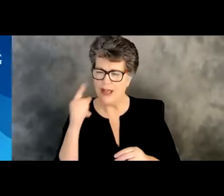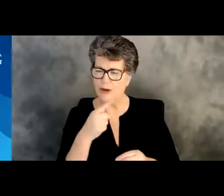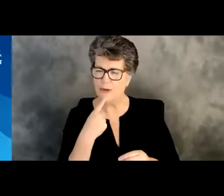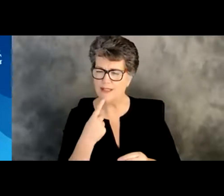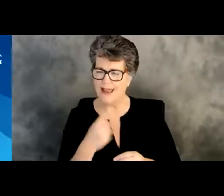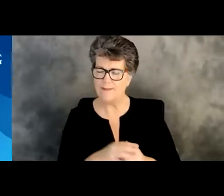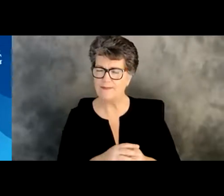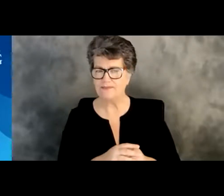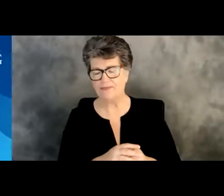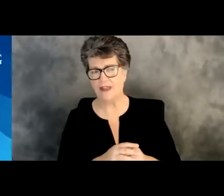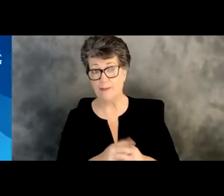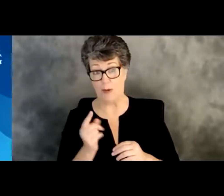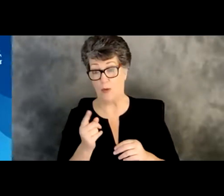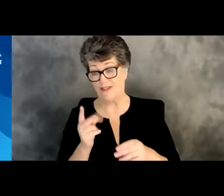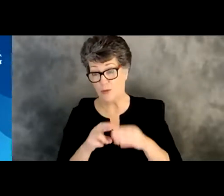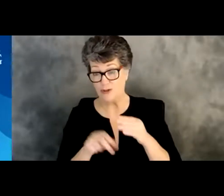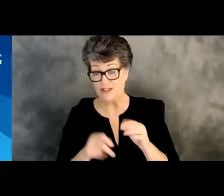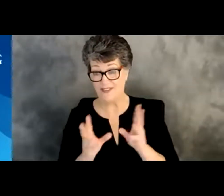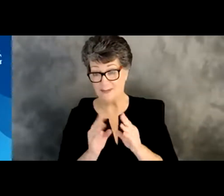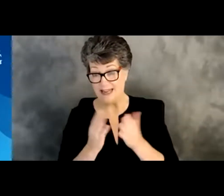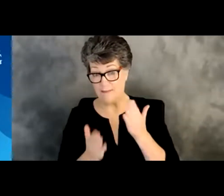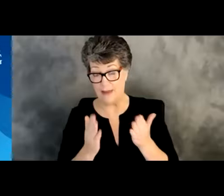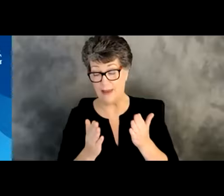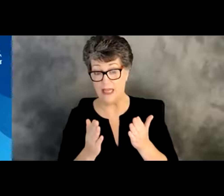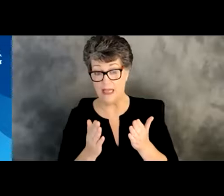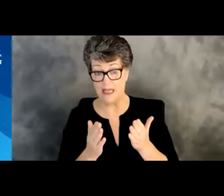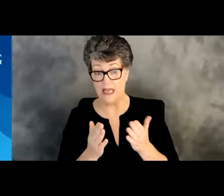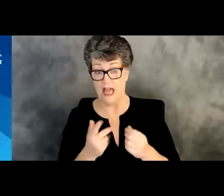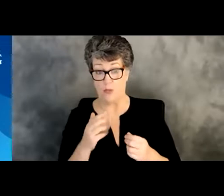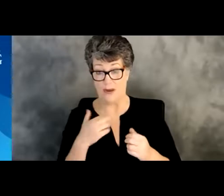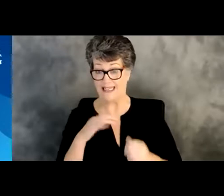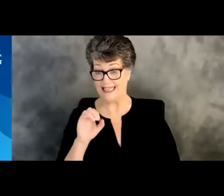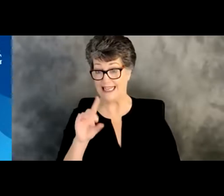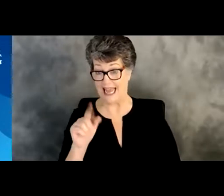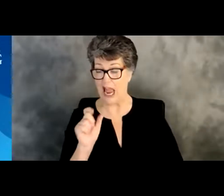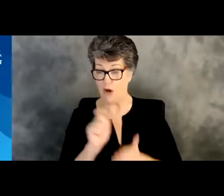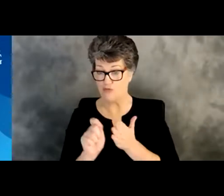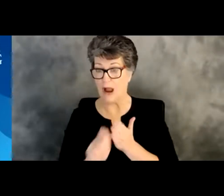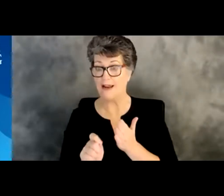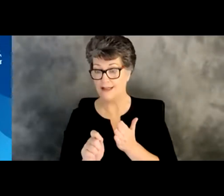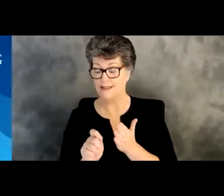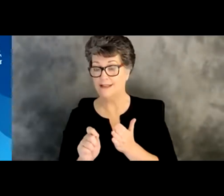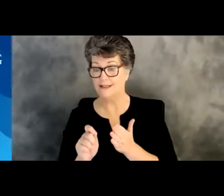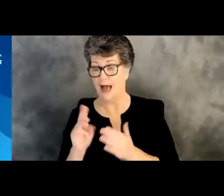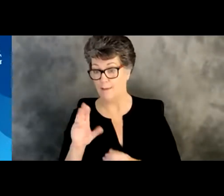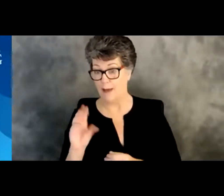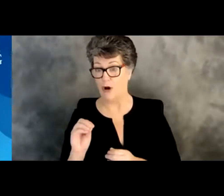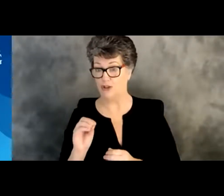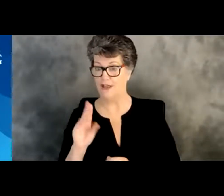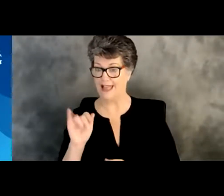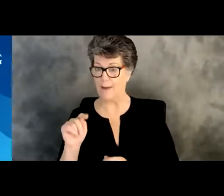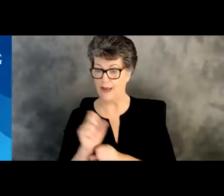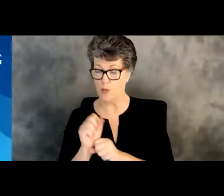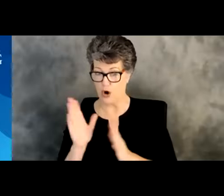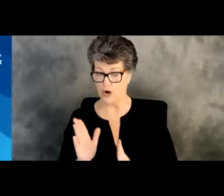thinking about maybe one of the outcomes of this meeting is that we CDA write a memo to our cabinet work group reflecting some of this input kind of